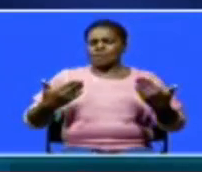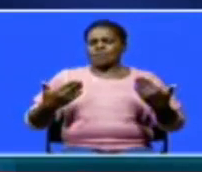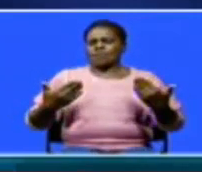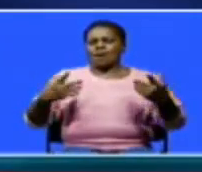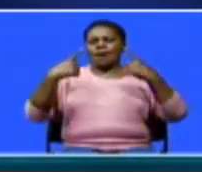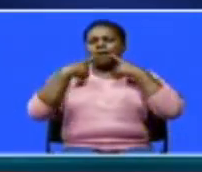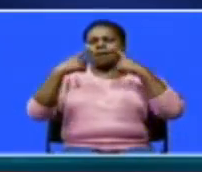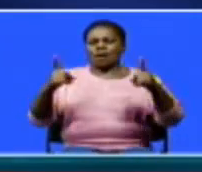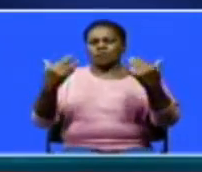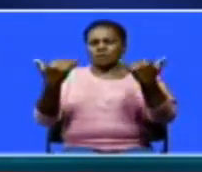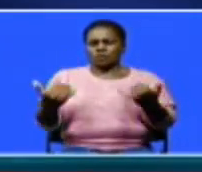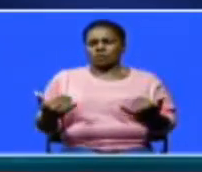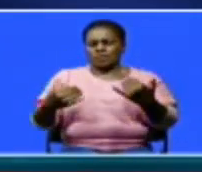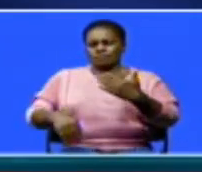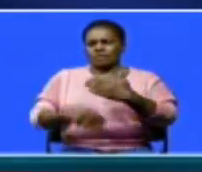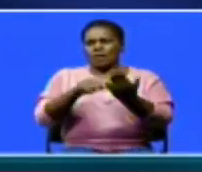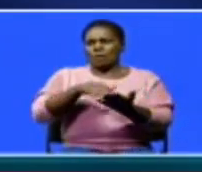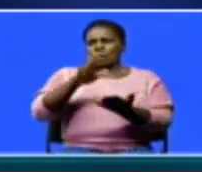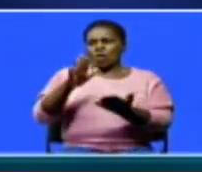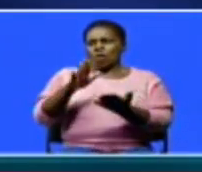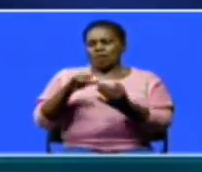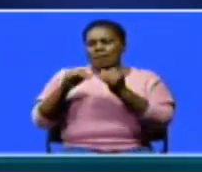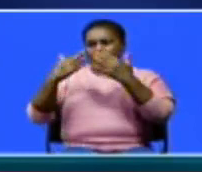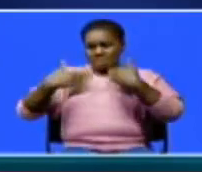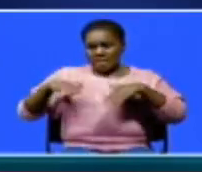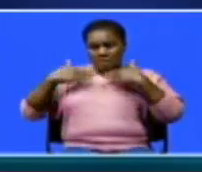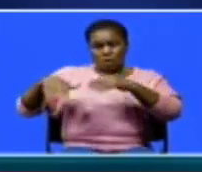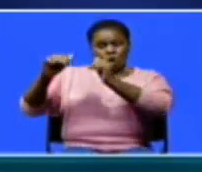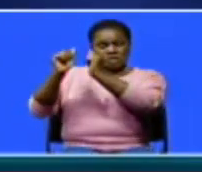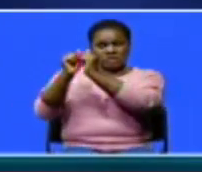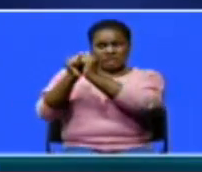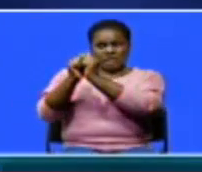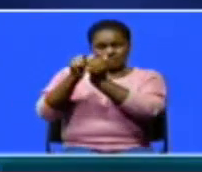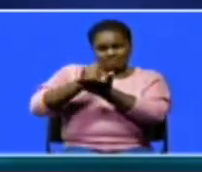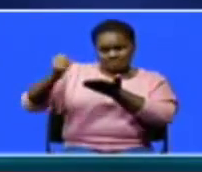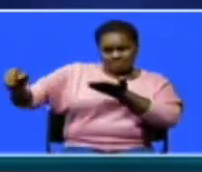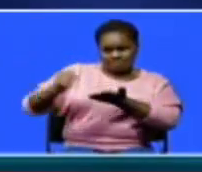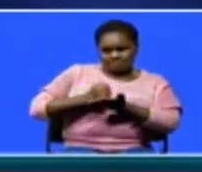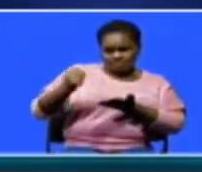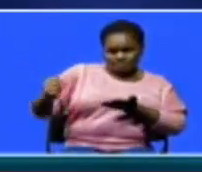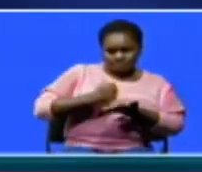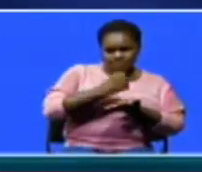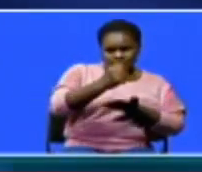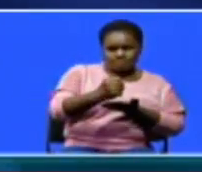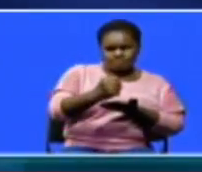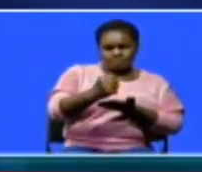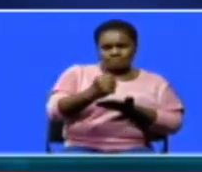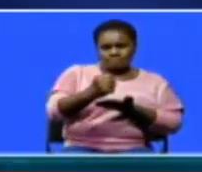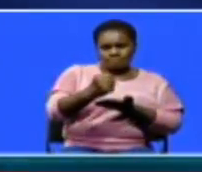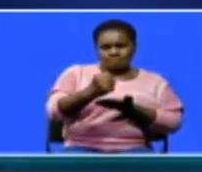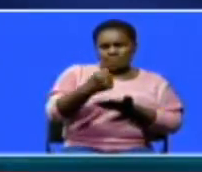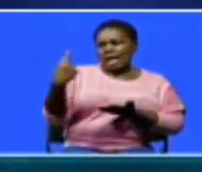that today an additional 10 individuals will be discharged from our Mbagathi